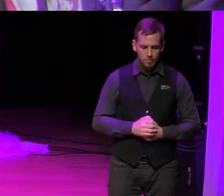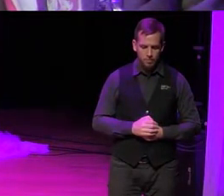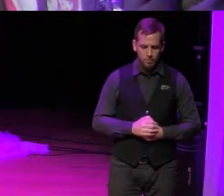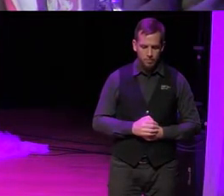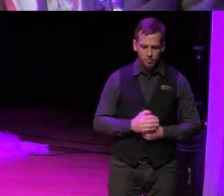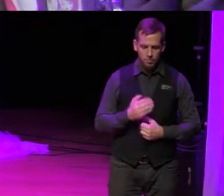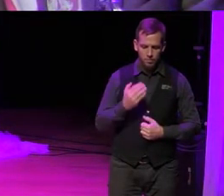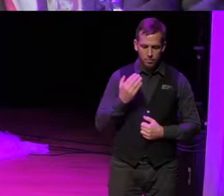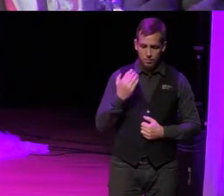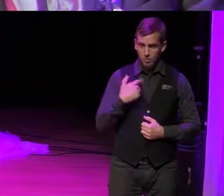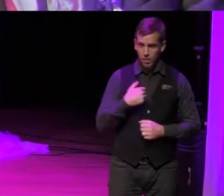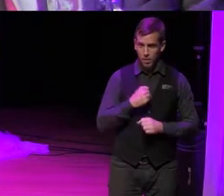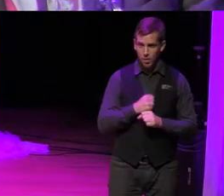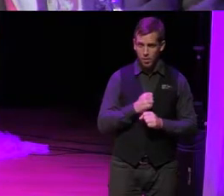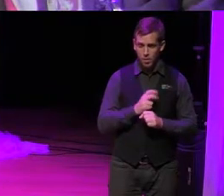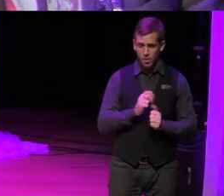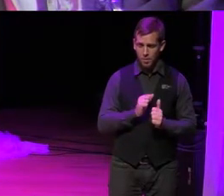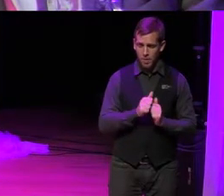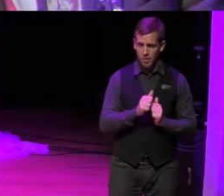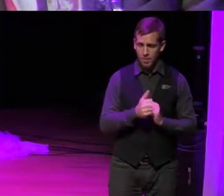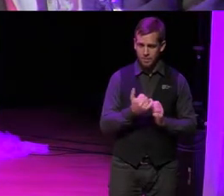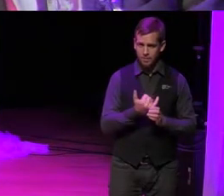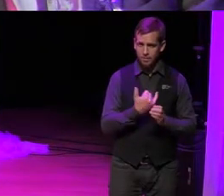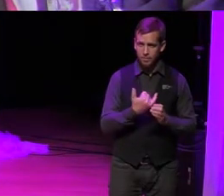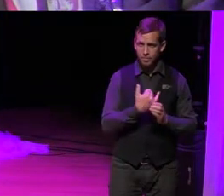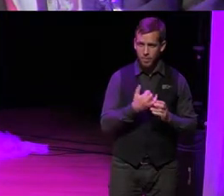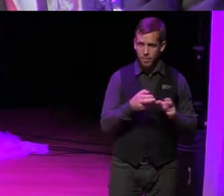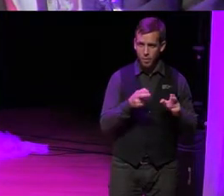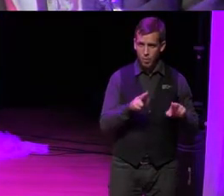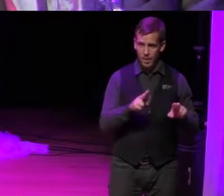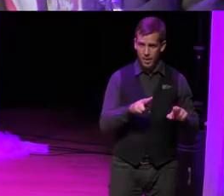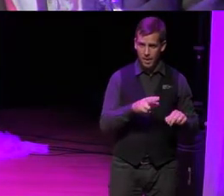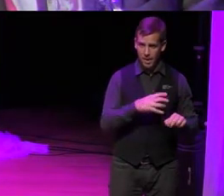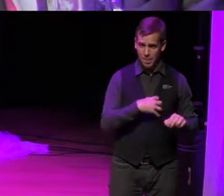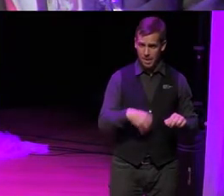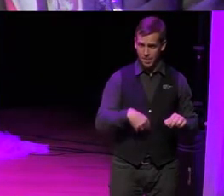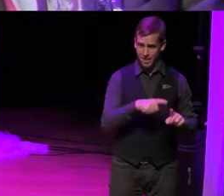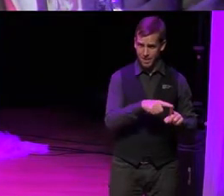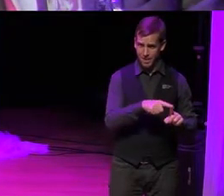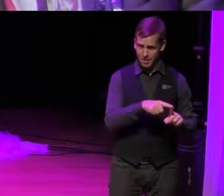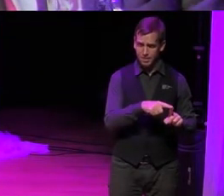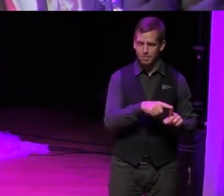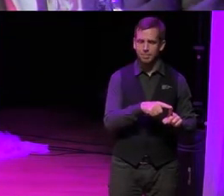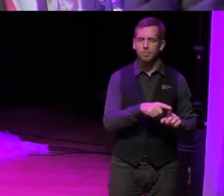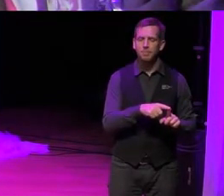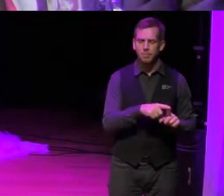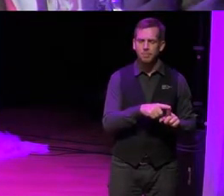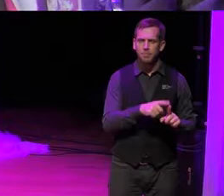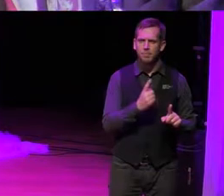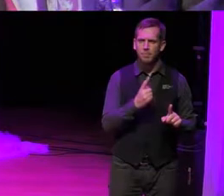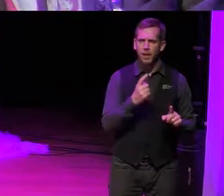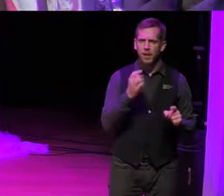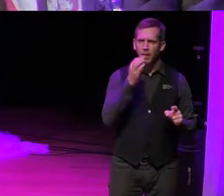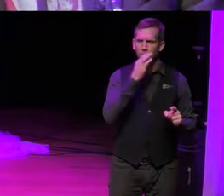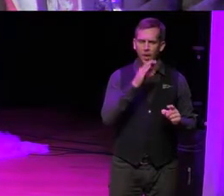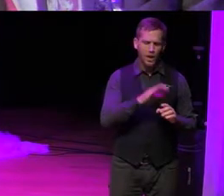commissioner in the Department of Justice, one of the issues that kept emerging